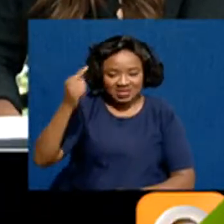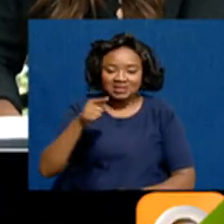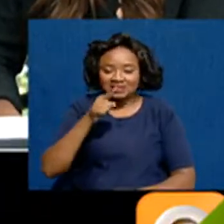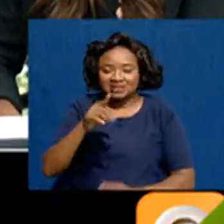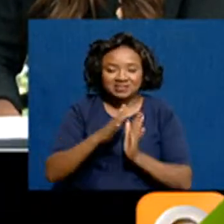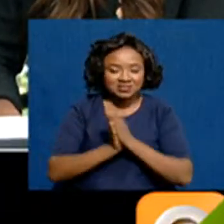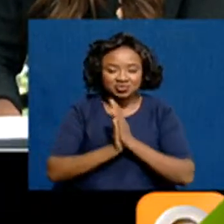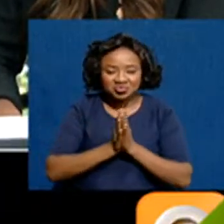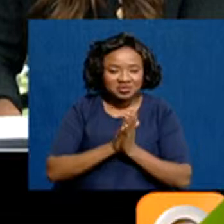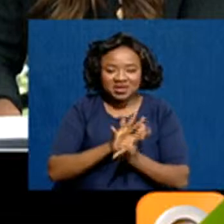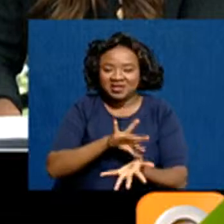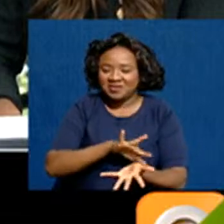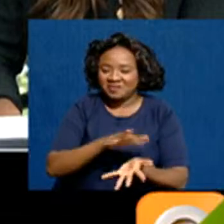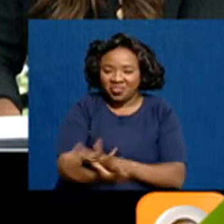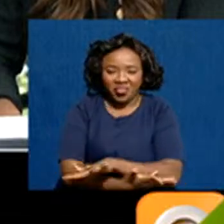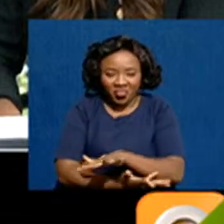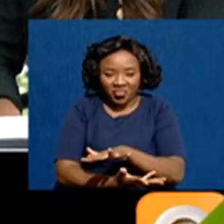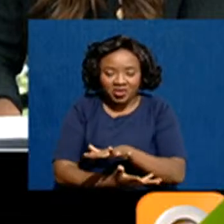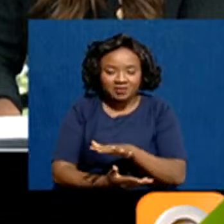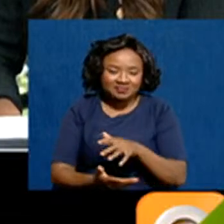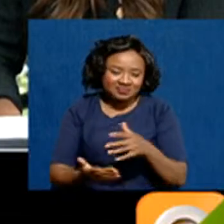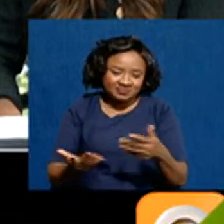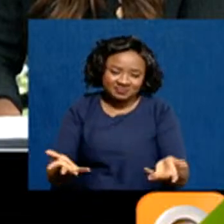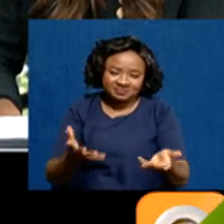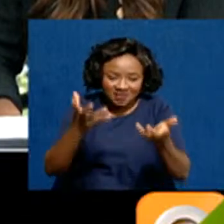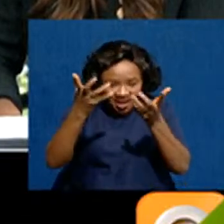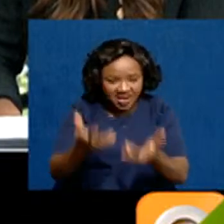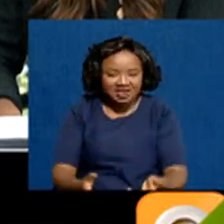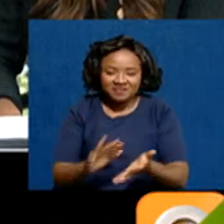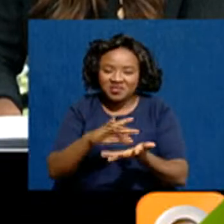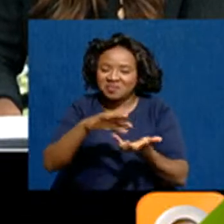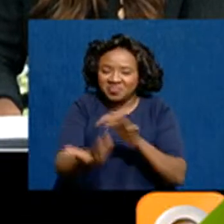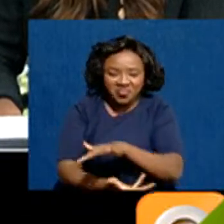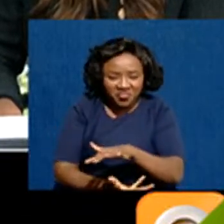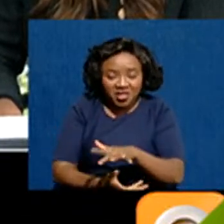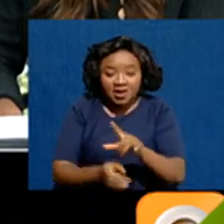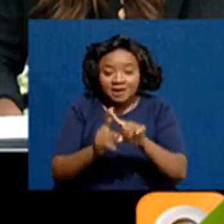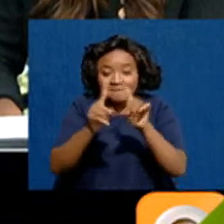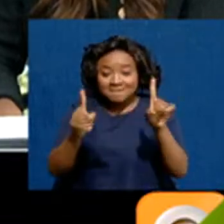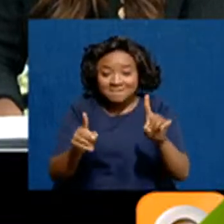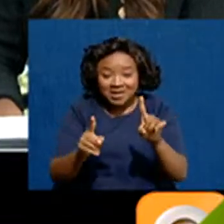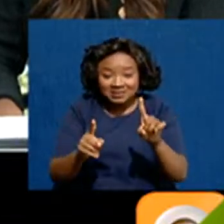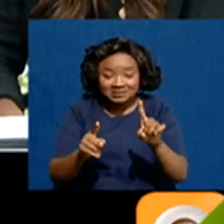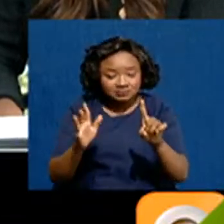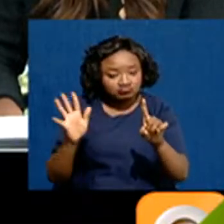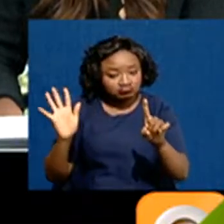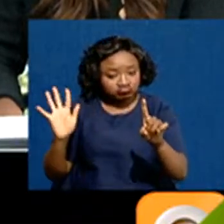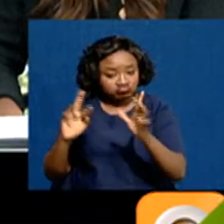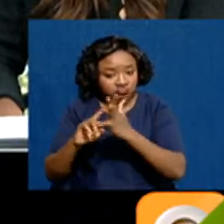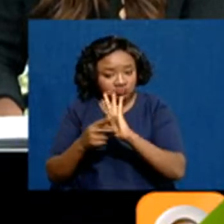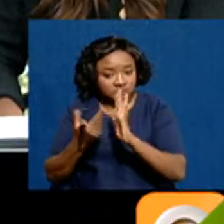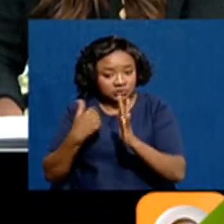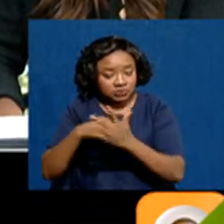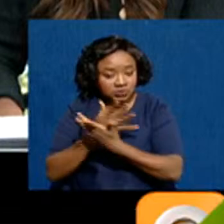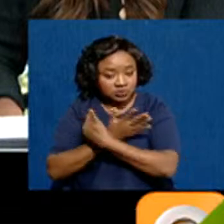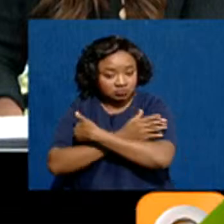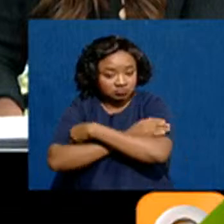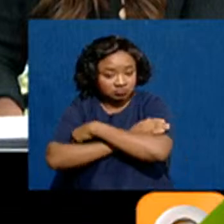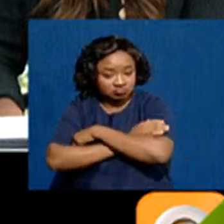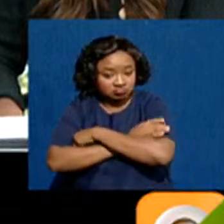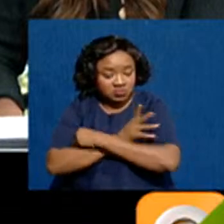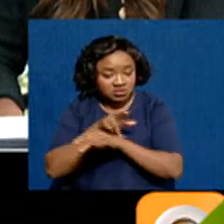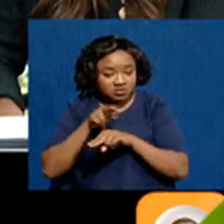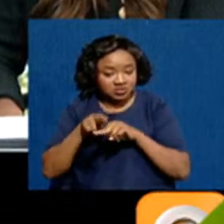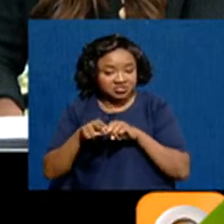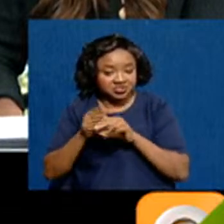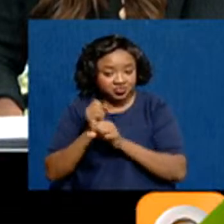100%. Are we doing something? Of course. If you saw the work I have seen today, a complete new roof is being